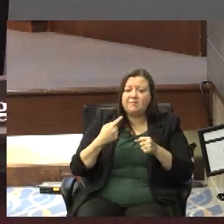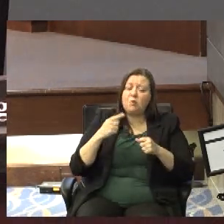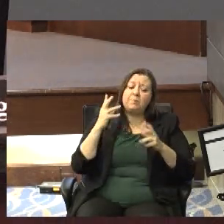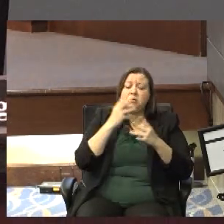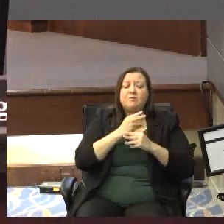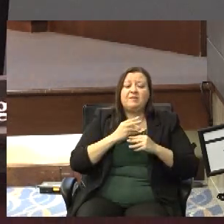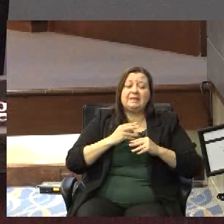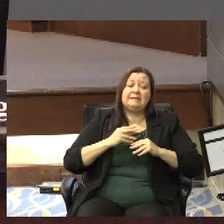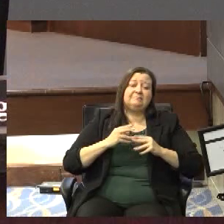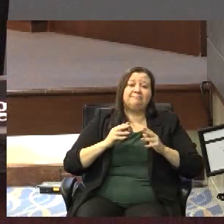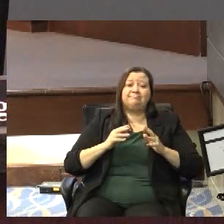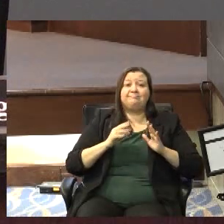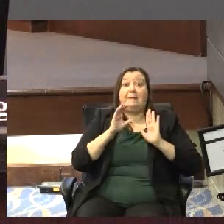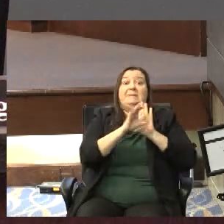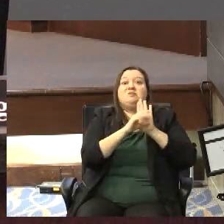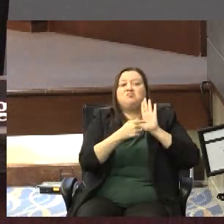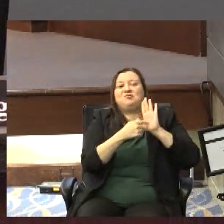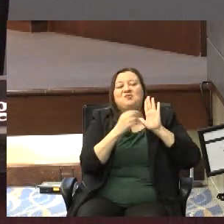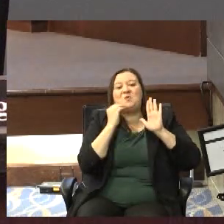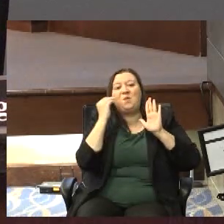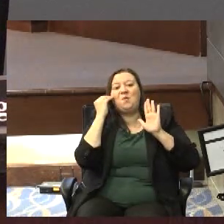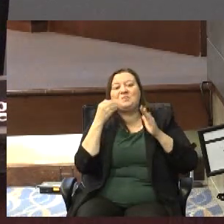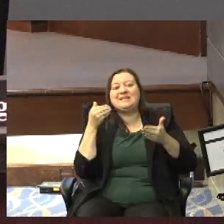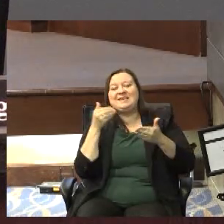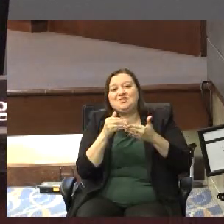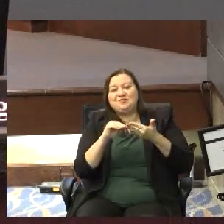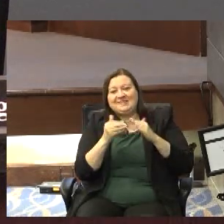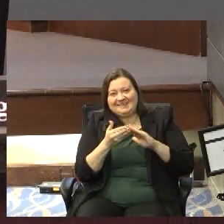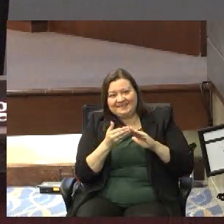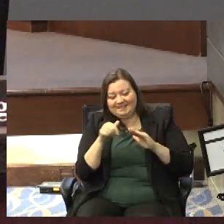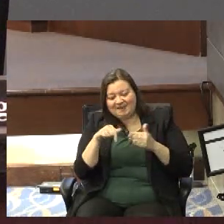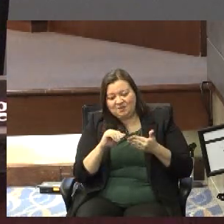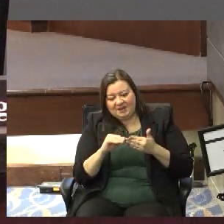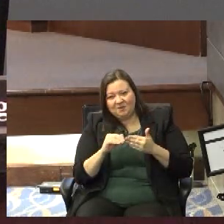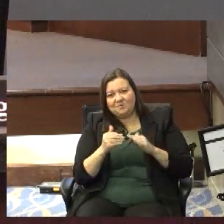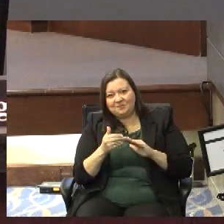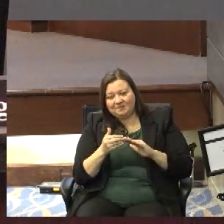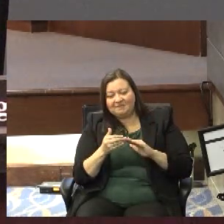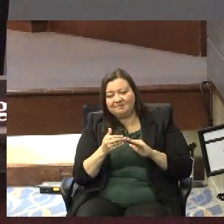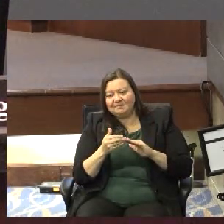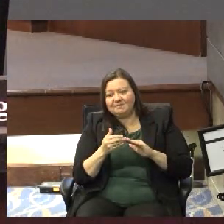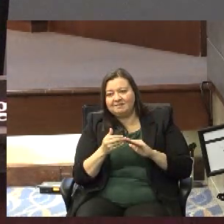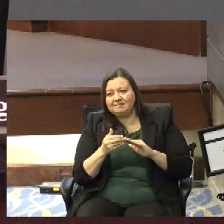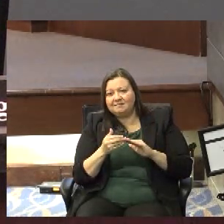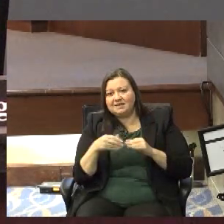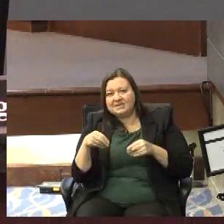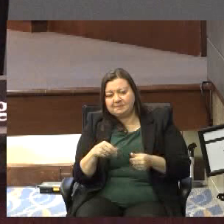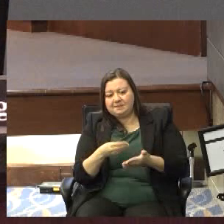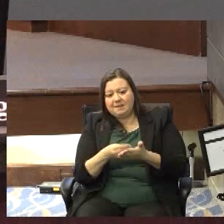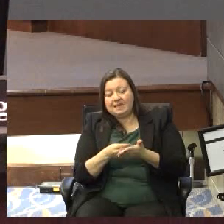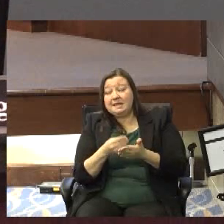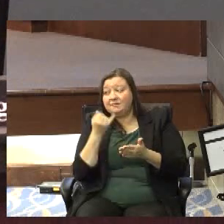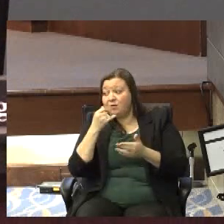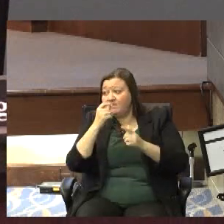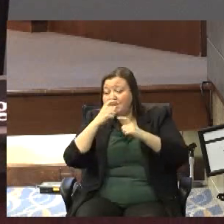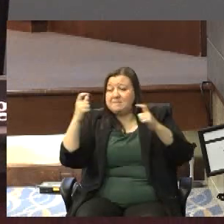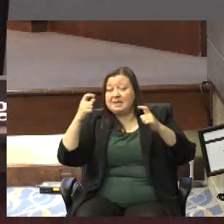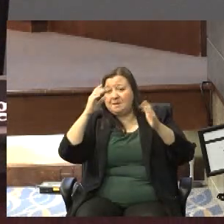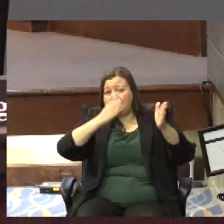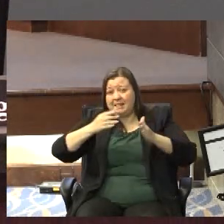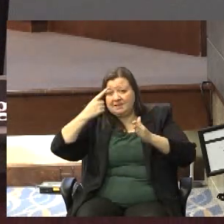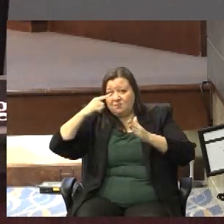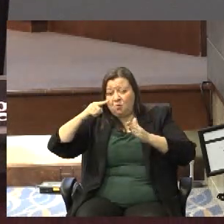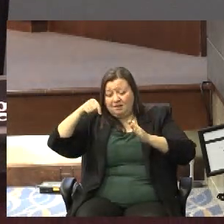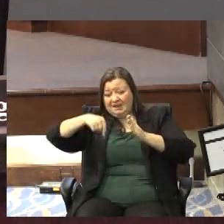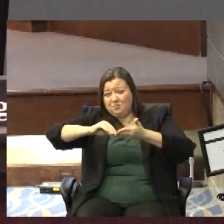homes near our city's core to spend their time and their money downtown, especially with the big plans we have on the horizon for downtown